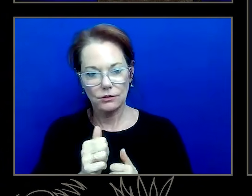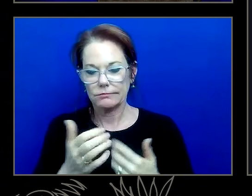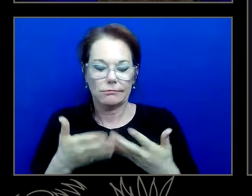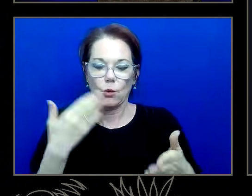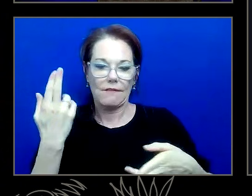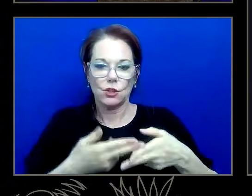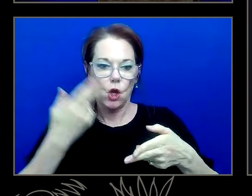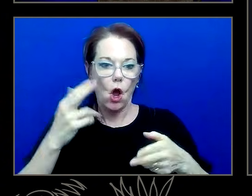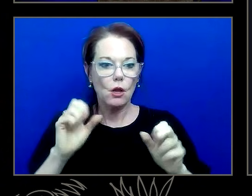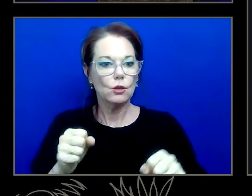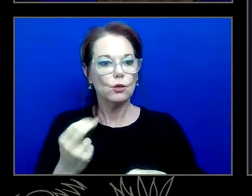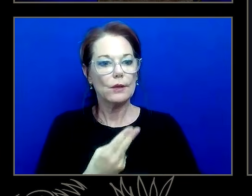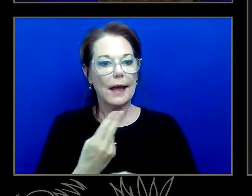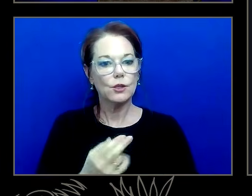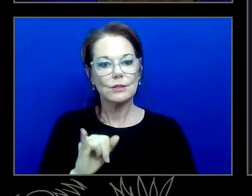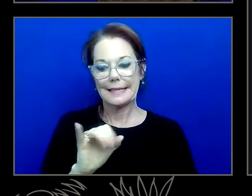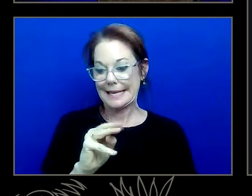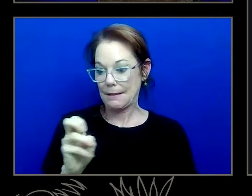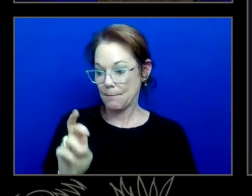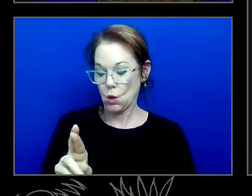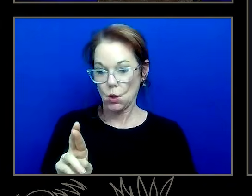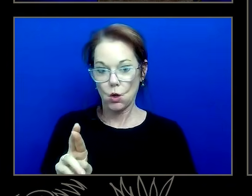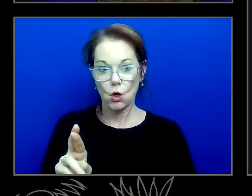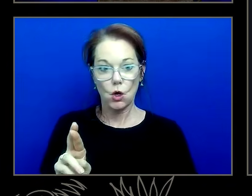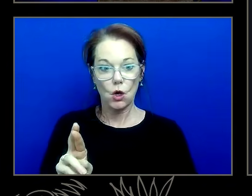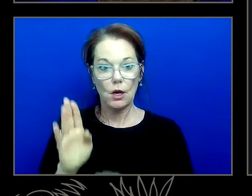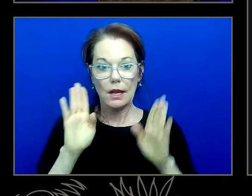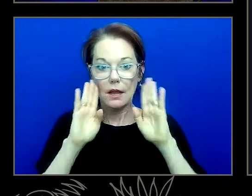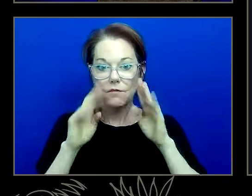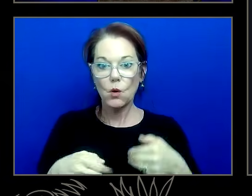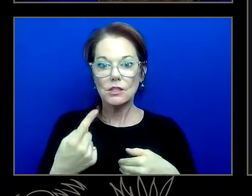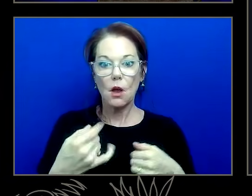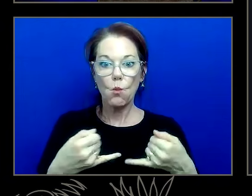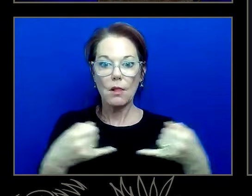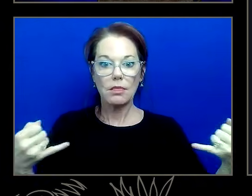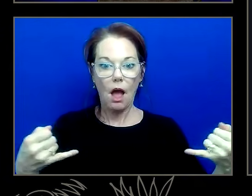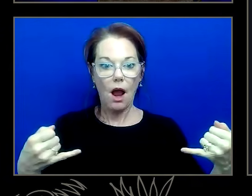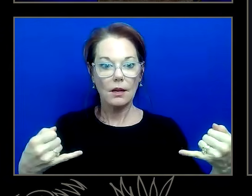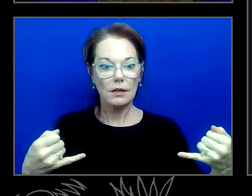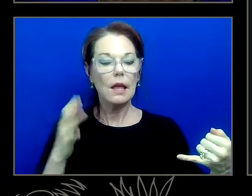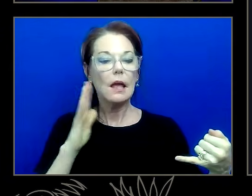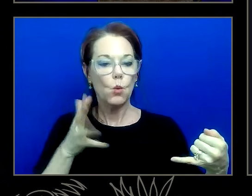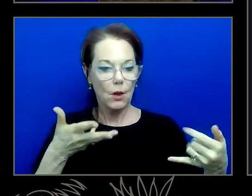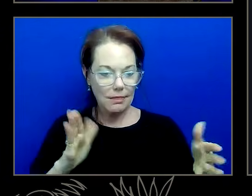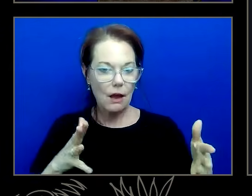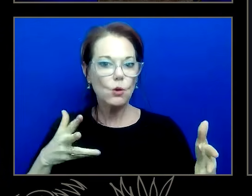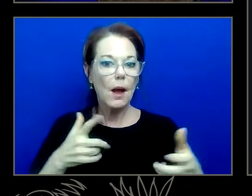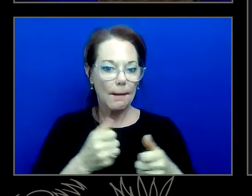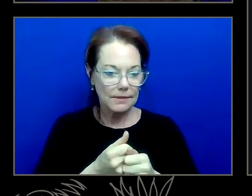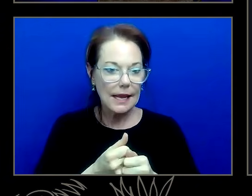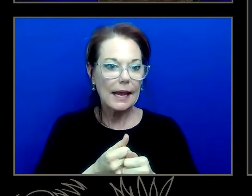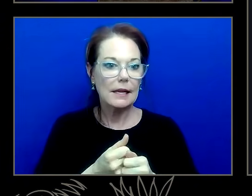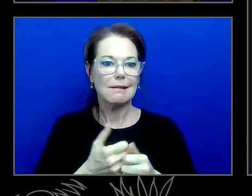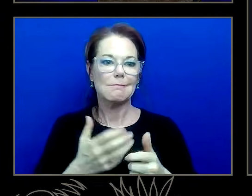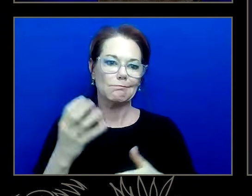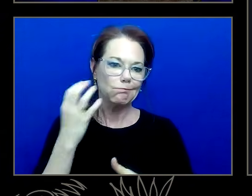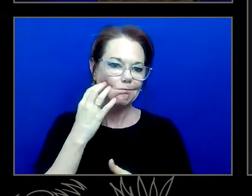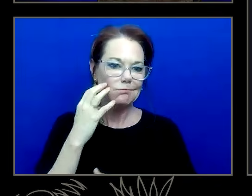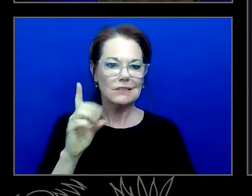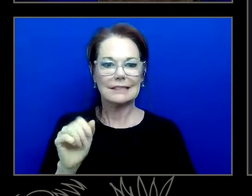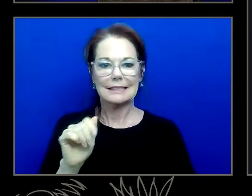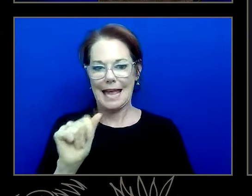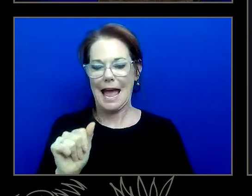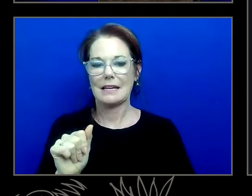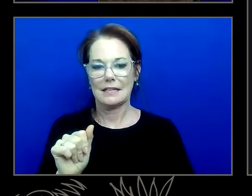it becomes one line. You're not really mutating here, but with immer, it allows you to update nested data really easily using